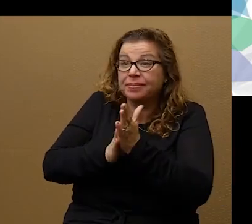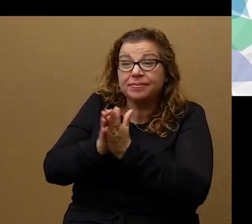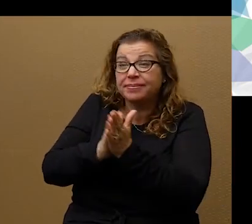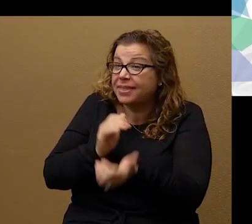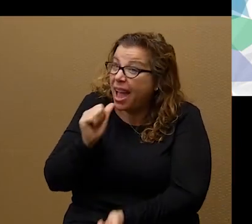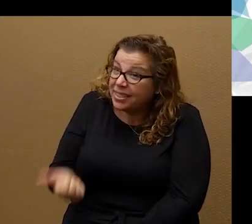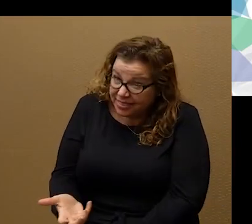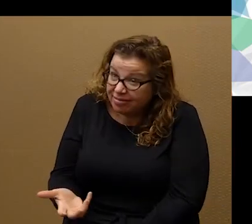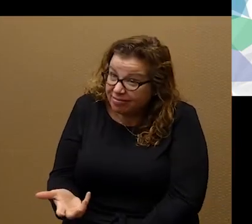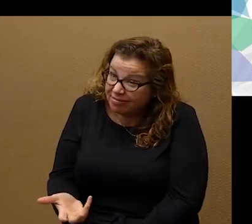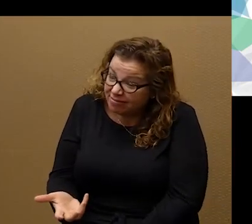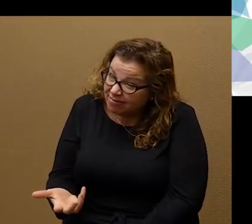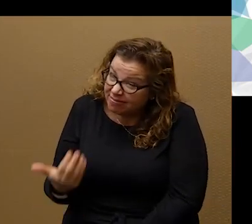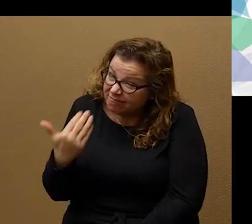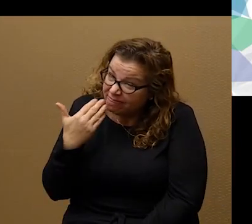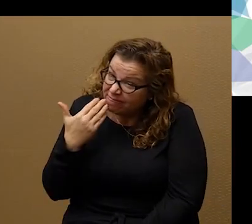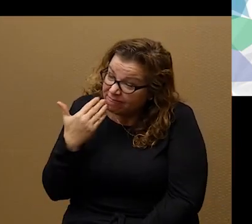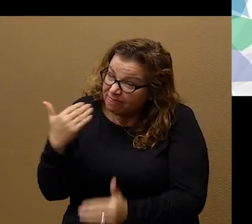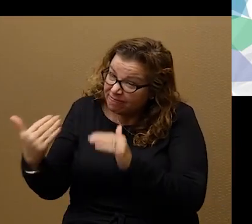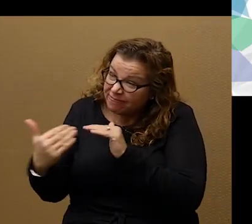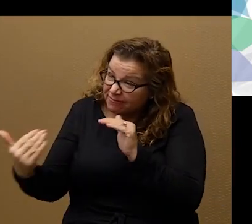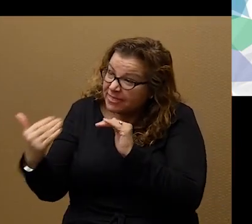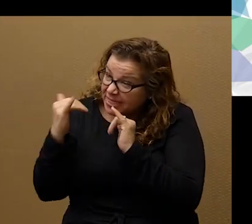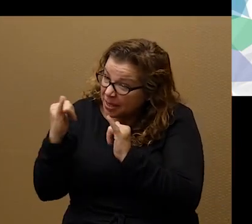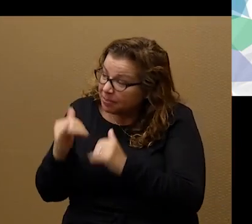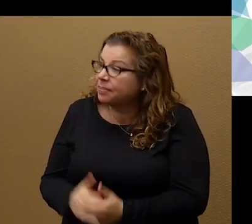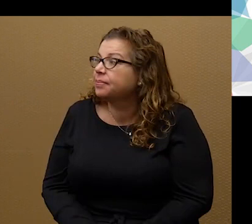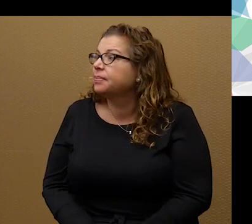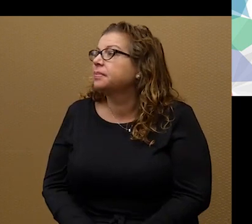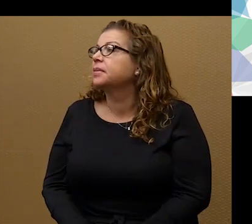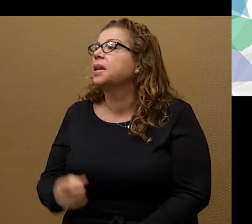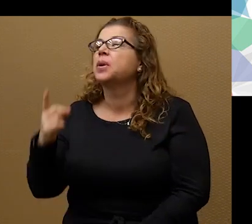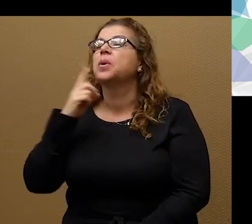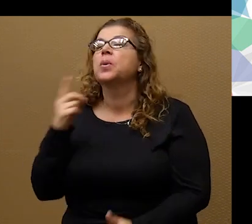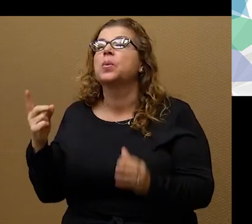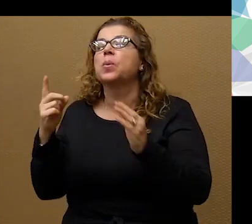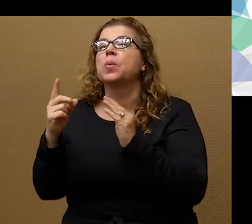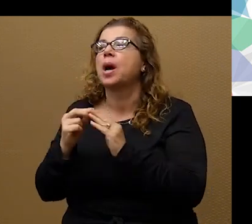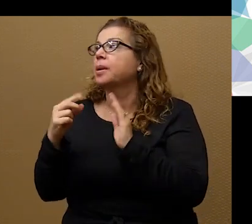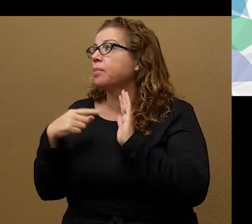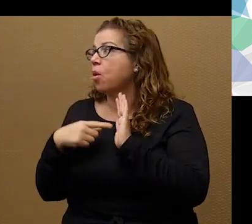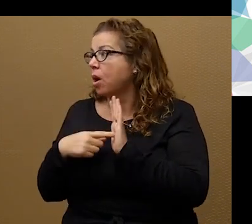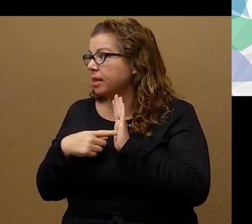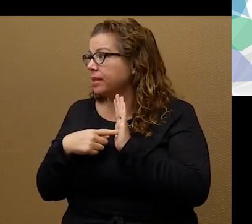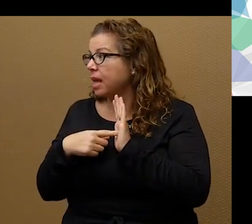Okay. I'll do one more example, and then